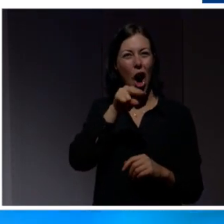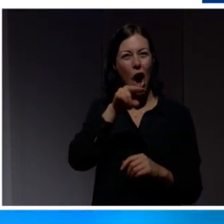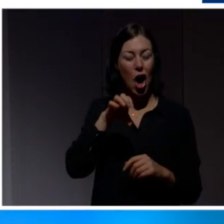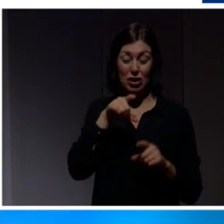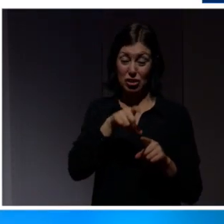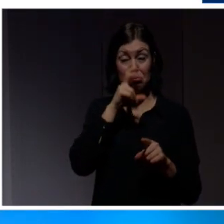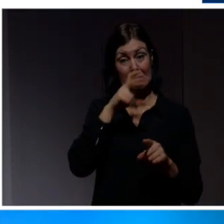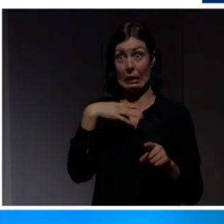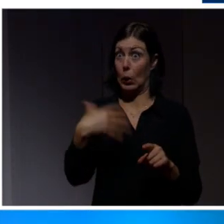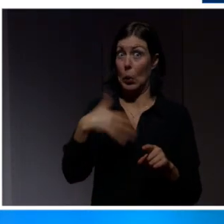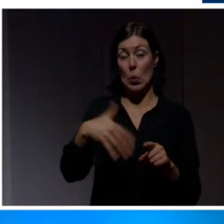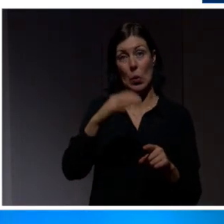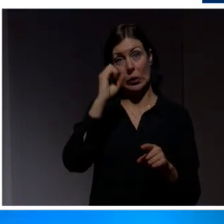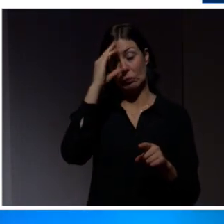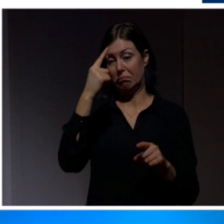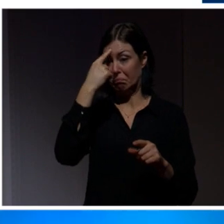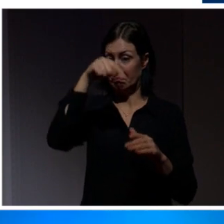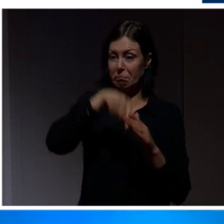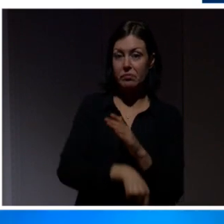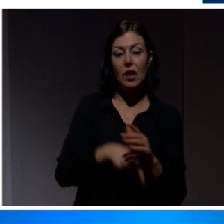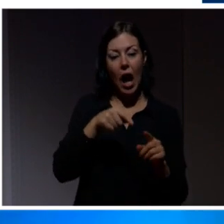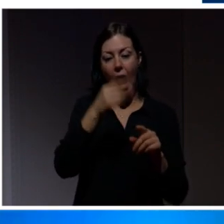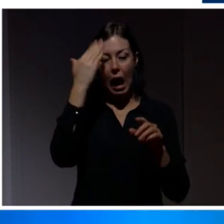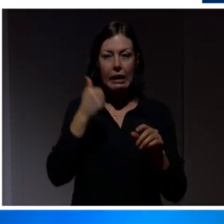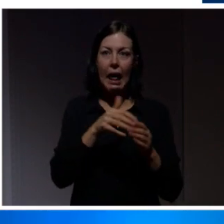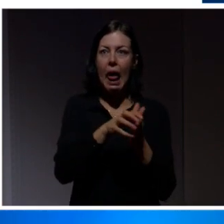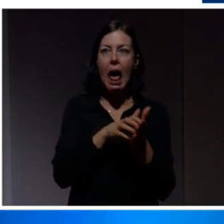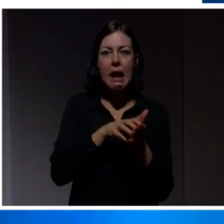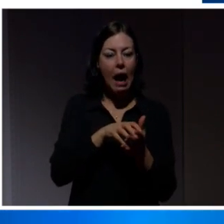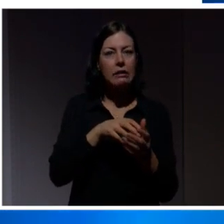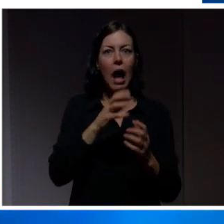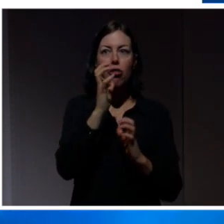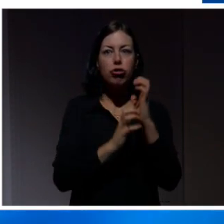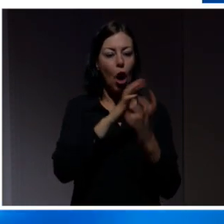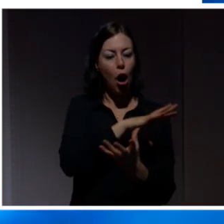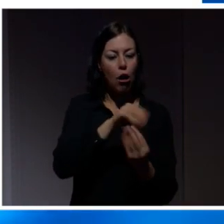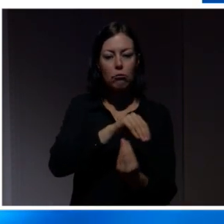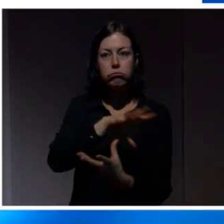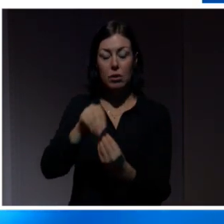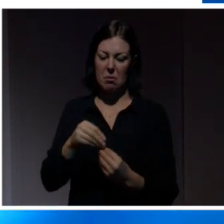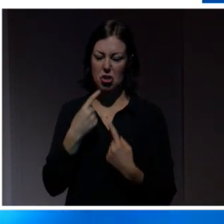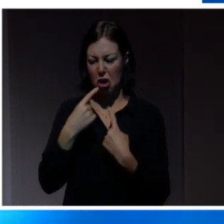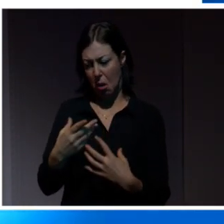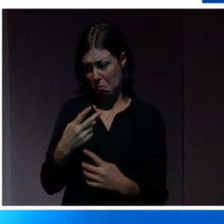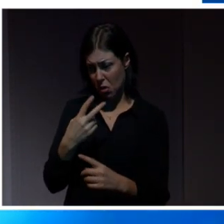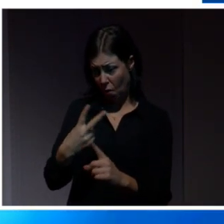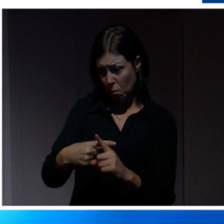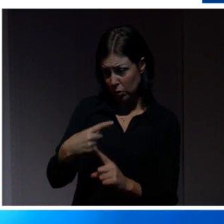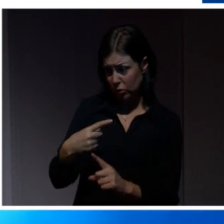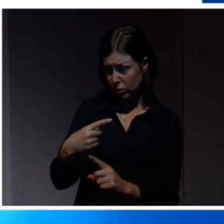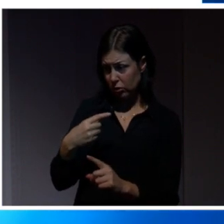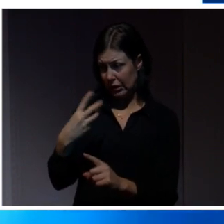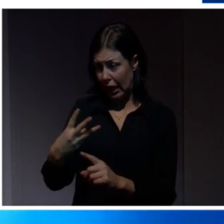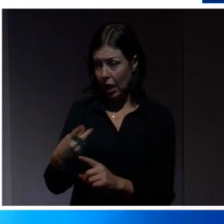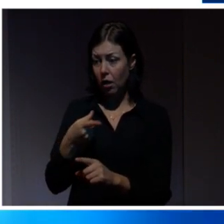very clever because Hans apparently could add numbers together. What you would do is you would tell Hans, you know, 2 and 3, and Hans would stomp